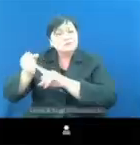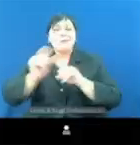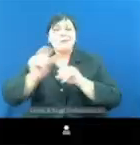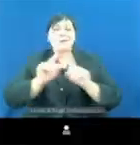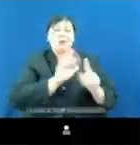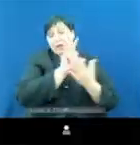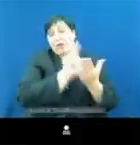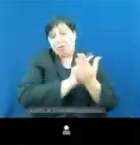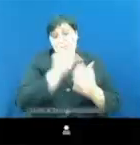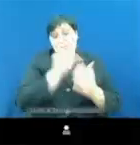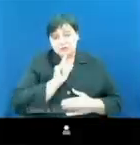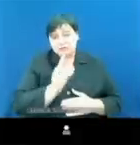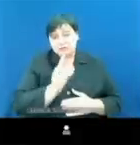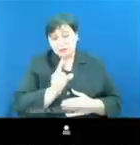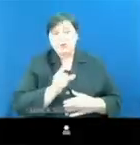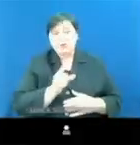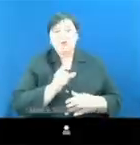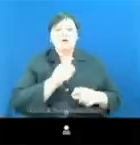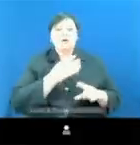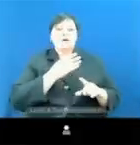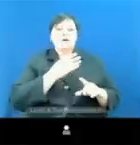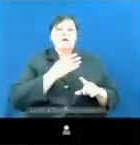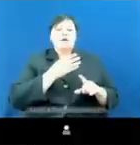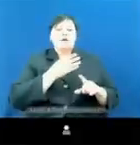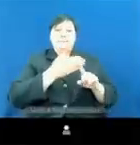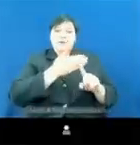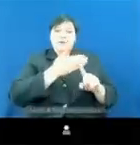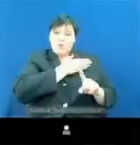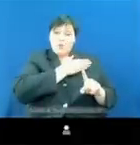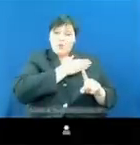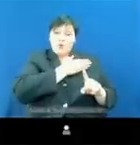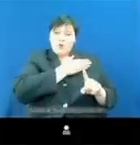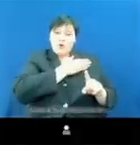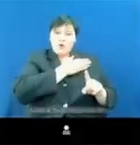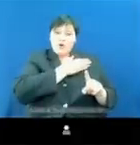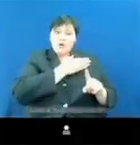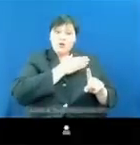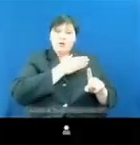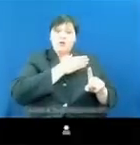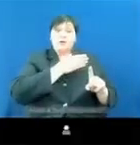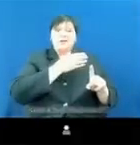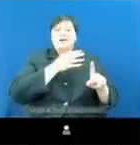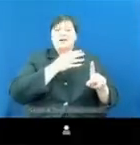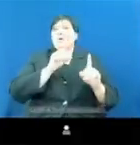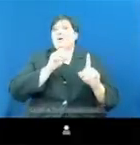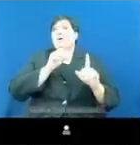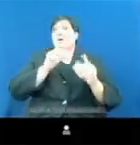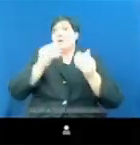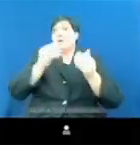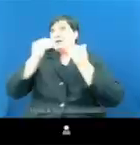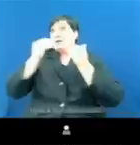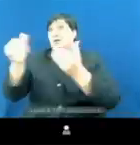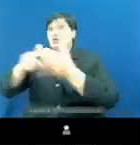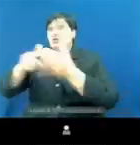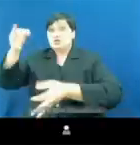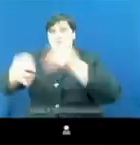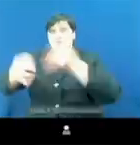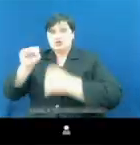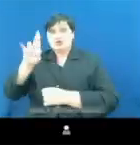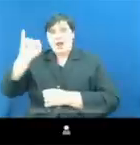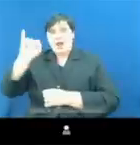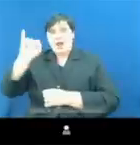prior to going through the time and expense of a trial, the parties will typically meet with a